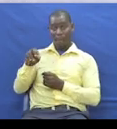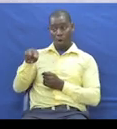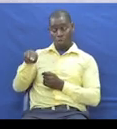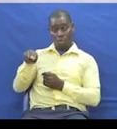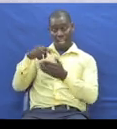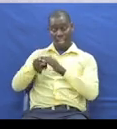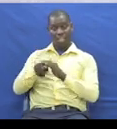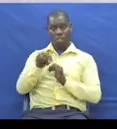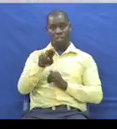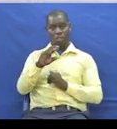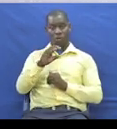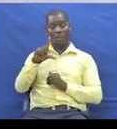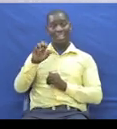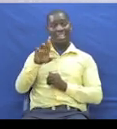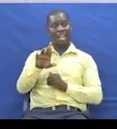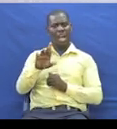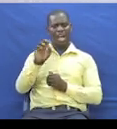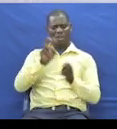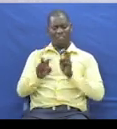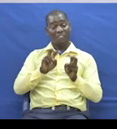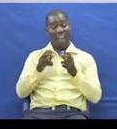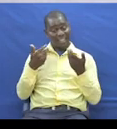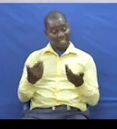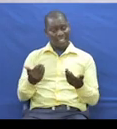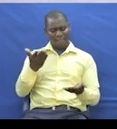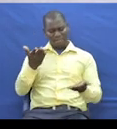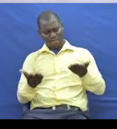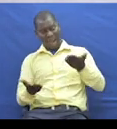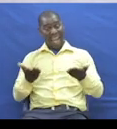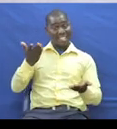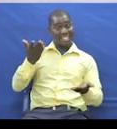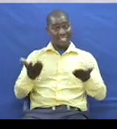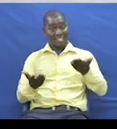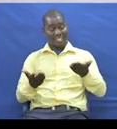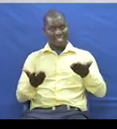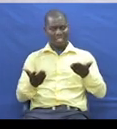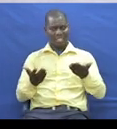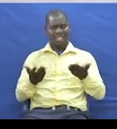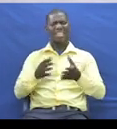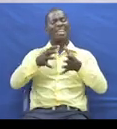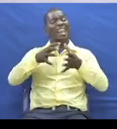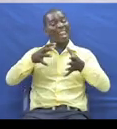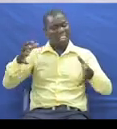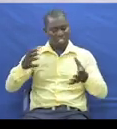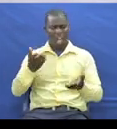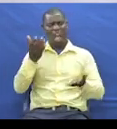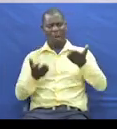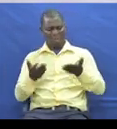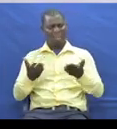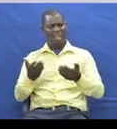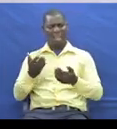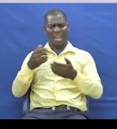nucleons, you find that this mass, the mass of the nuclear, is much larger compared to the mass of